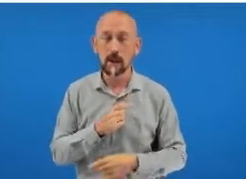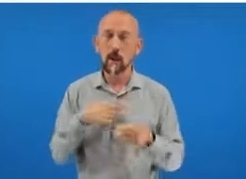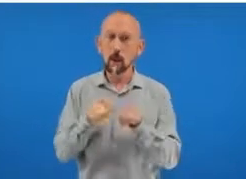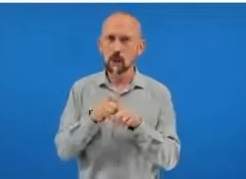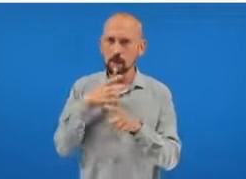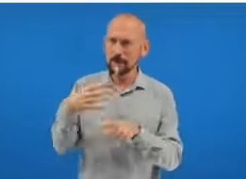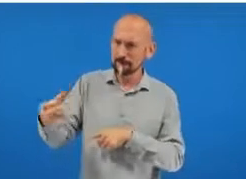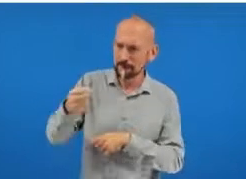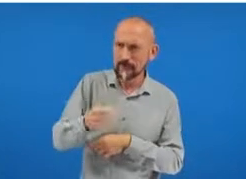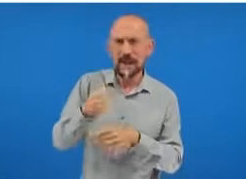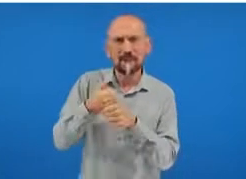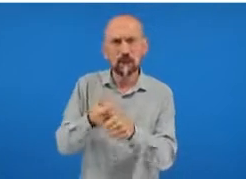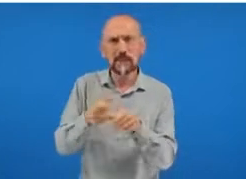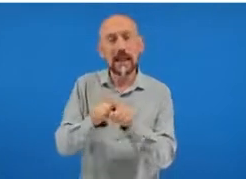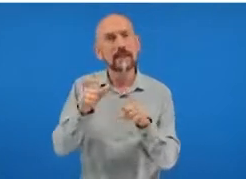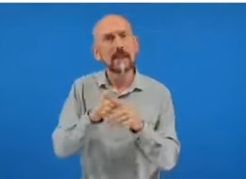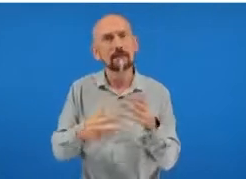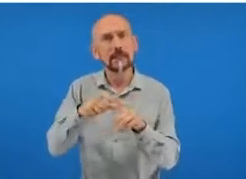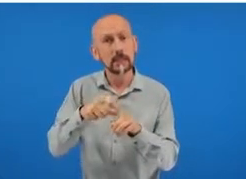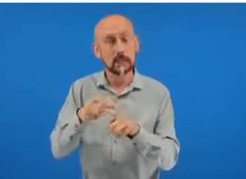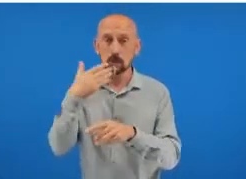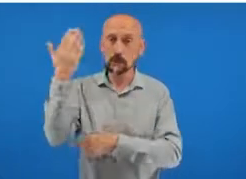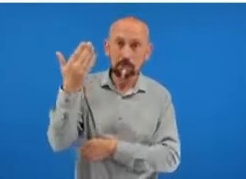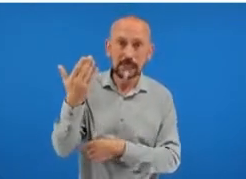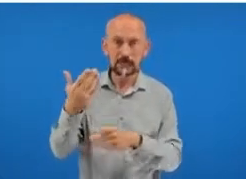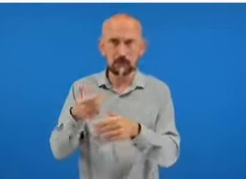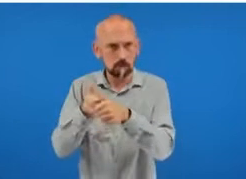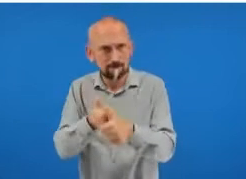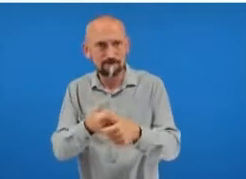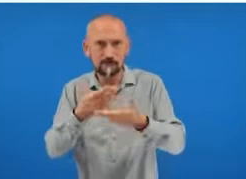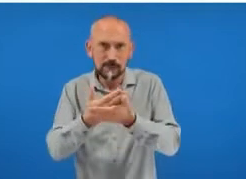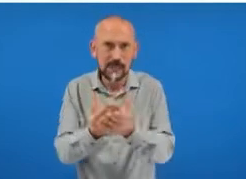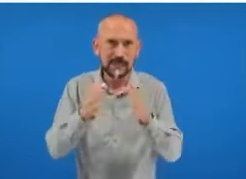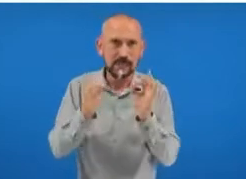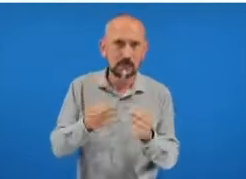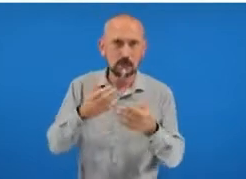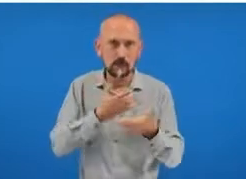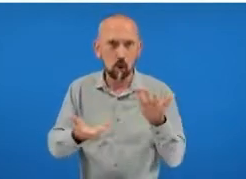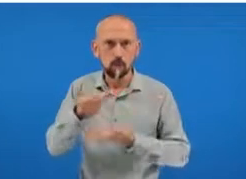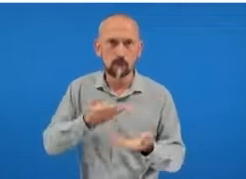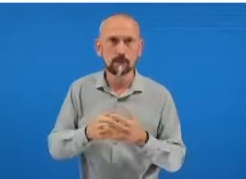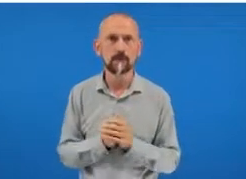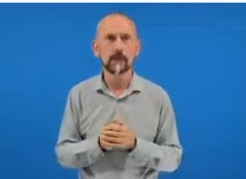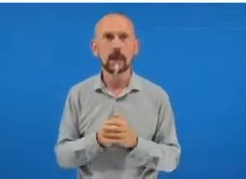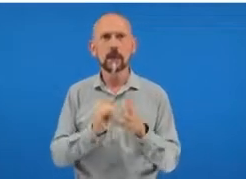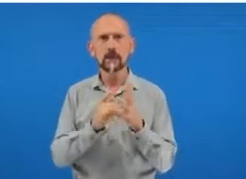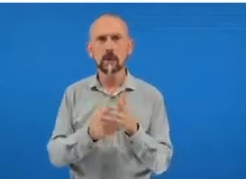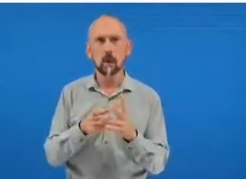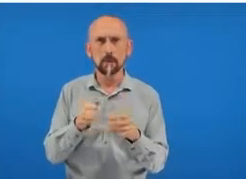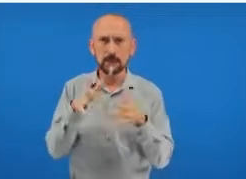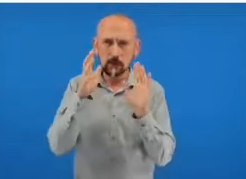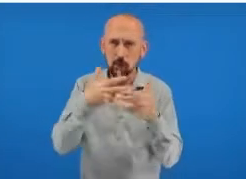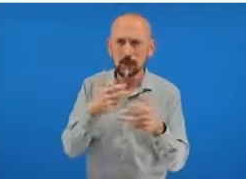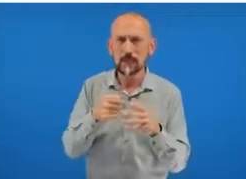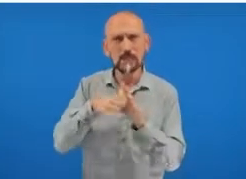conference. Concerns, for example, that our recovery rate would fall, it hasn't, and myths, for example, that clients wouldn't